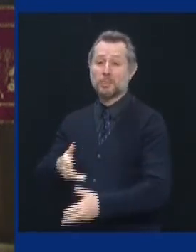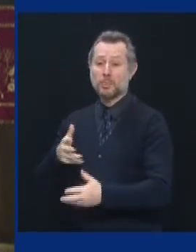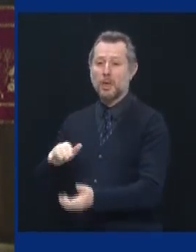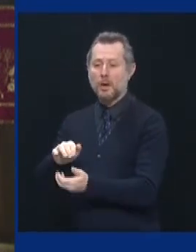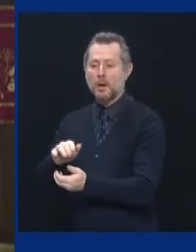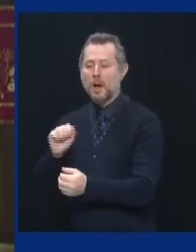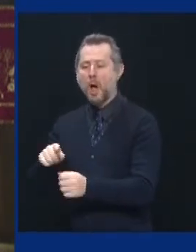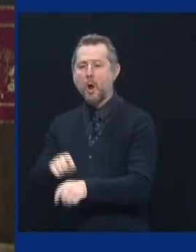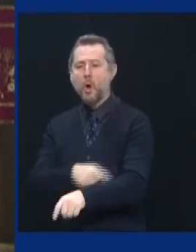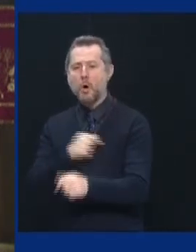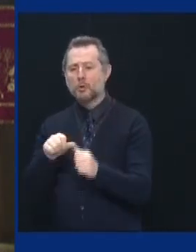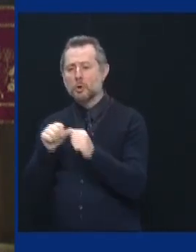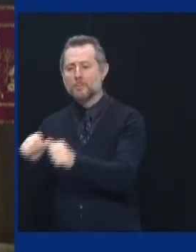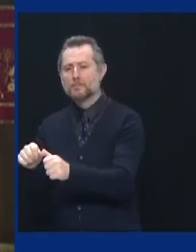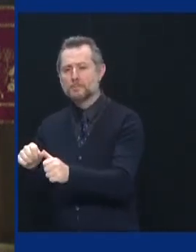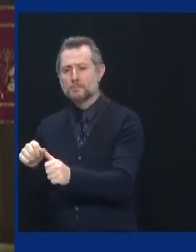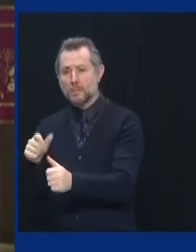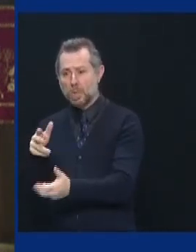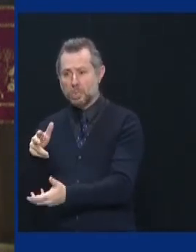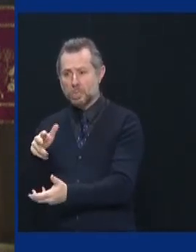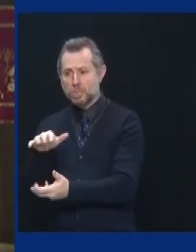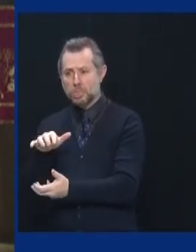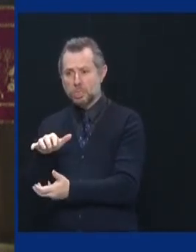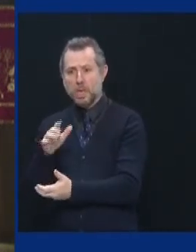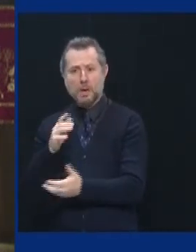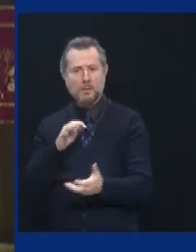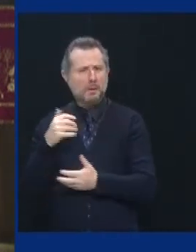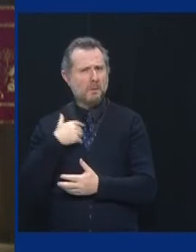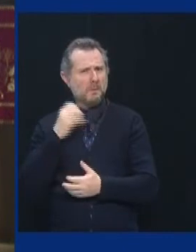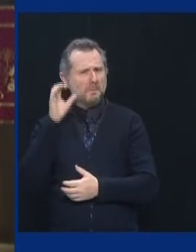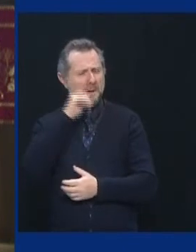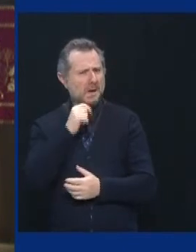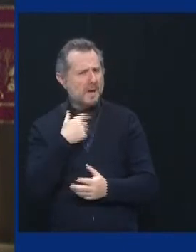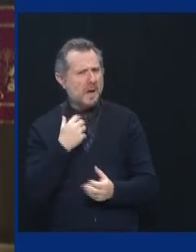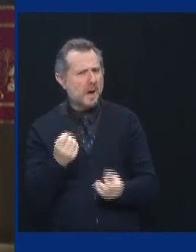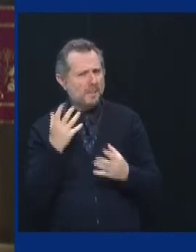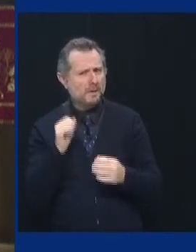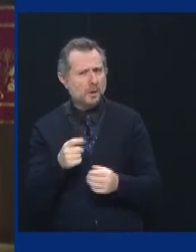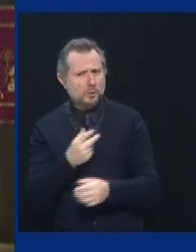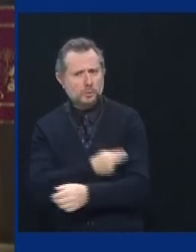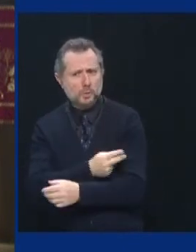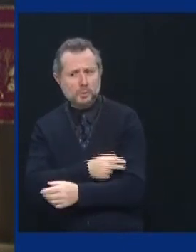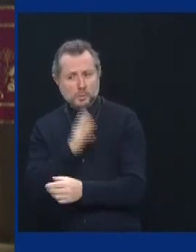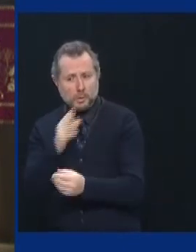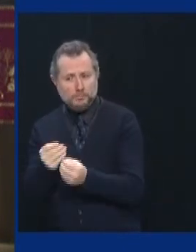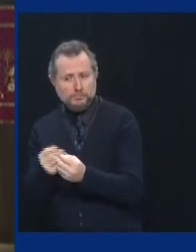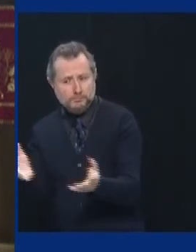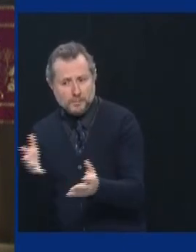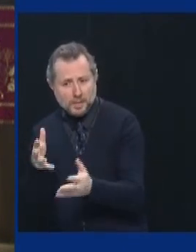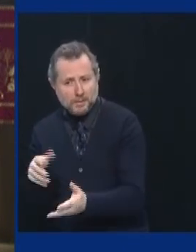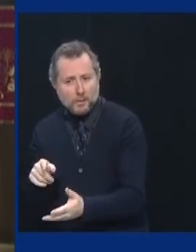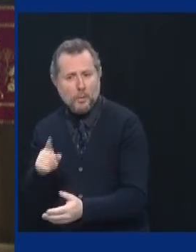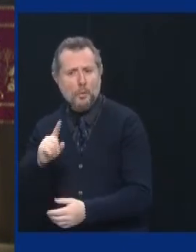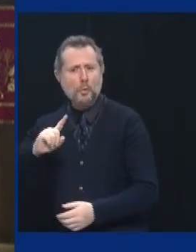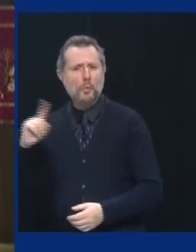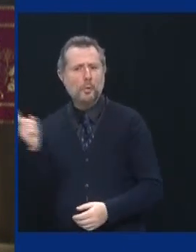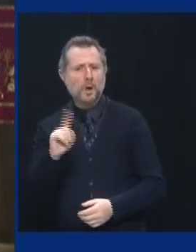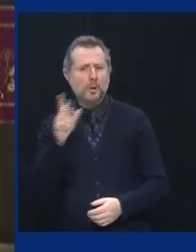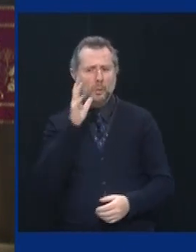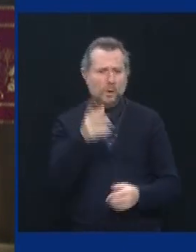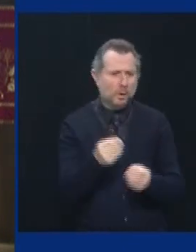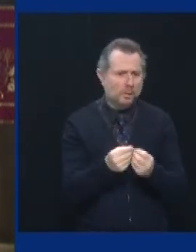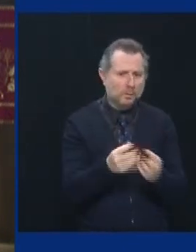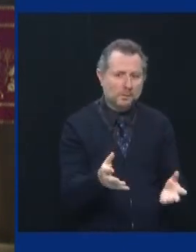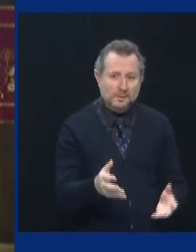be redistributed? I might have missed this, but how many doses are going to be redistributed, and where specifically are those going to be allocated,